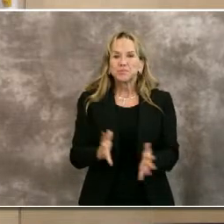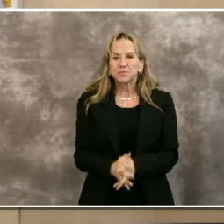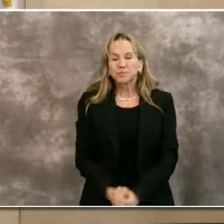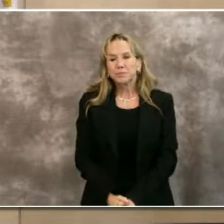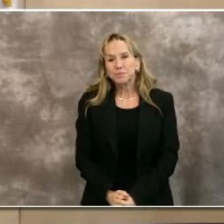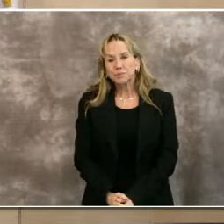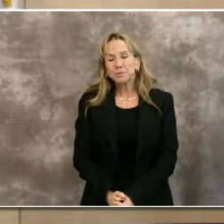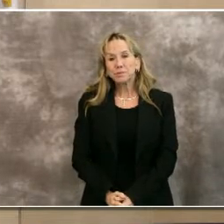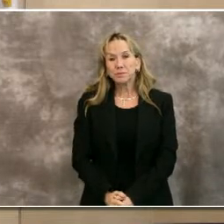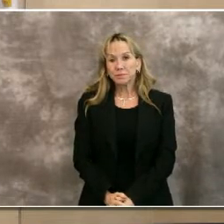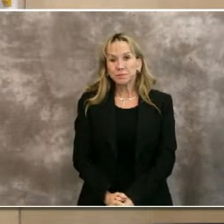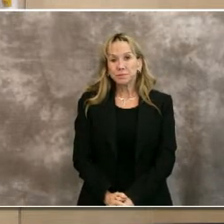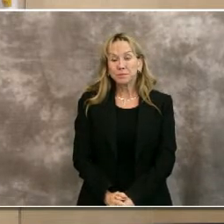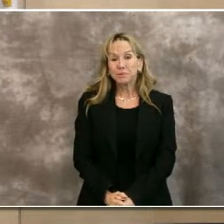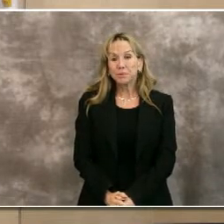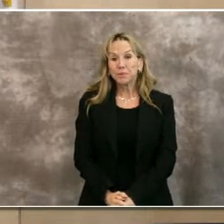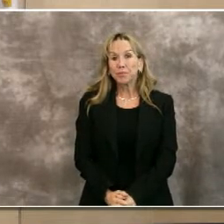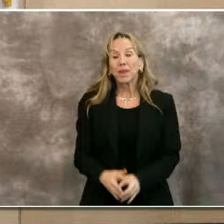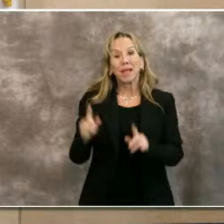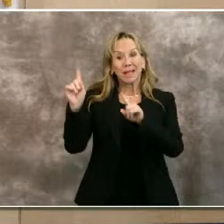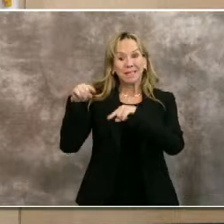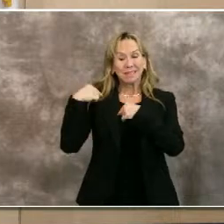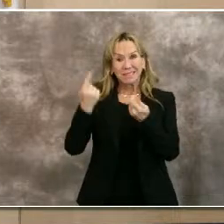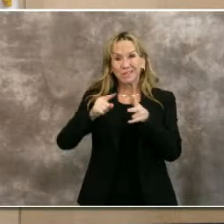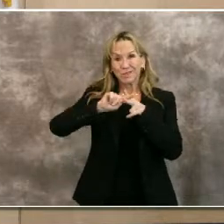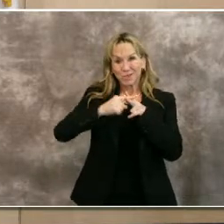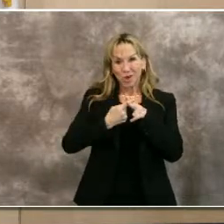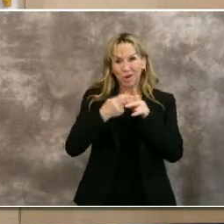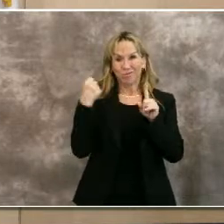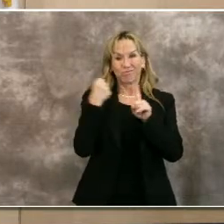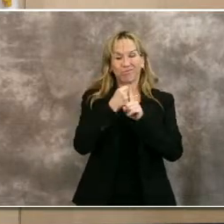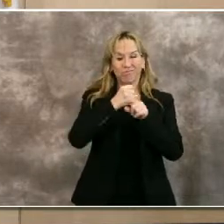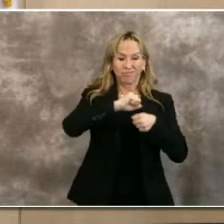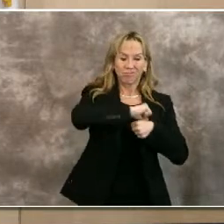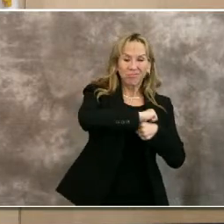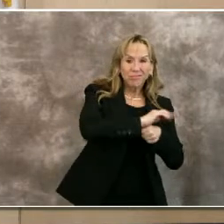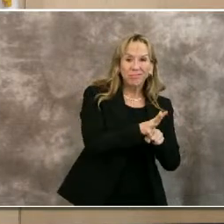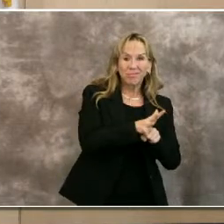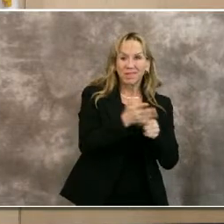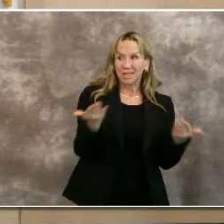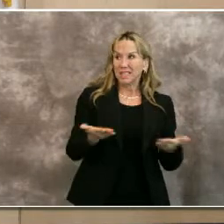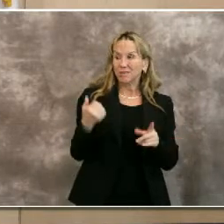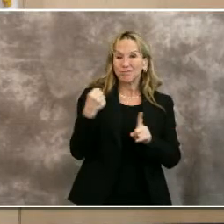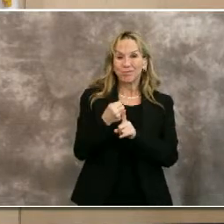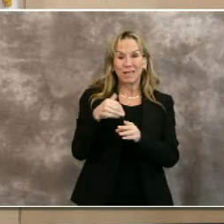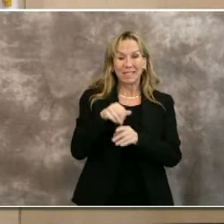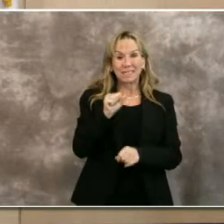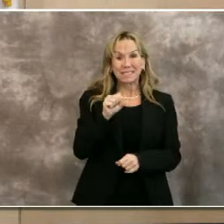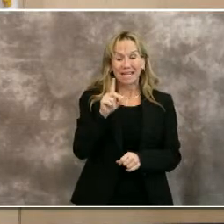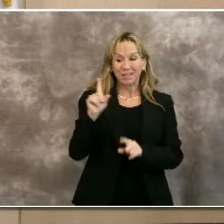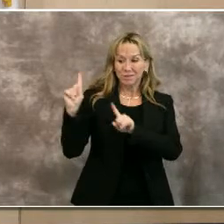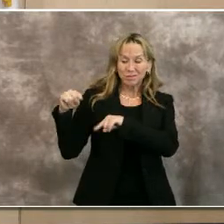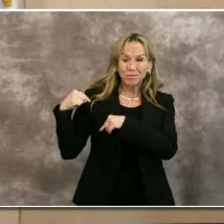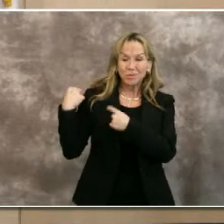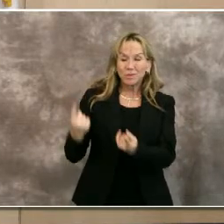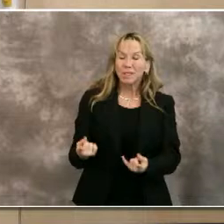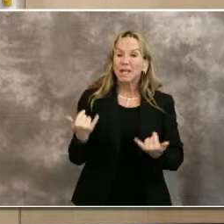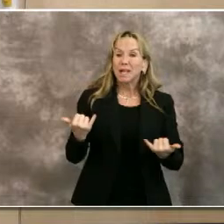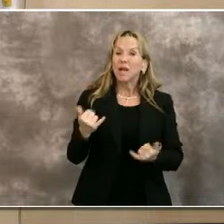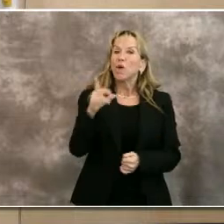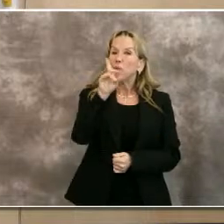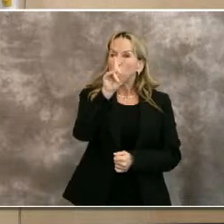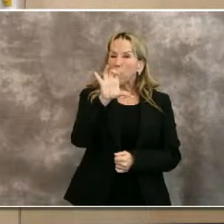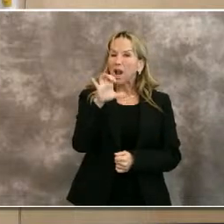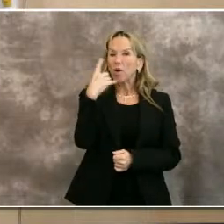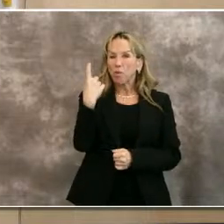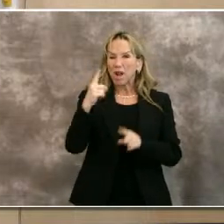started. And since the beginning of the COVID-19 pandemic in San Diego, there have been 101